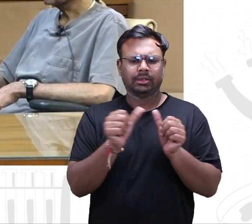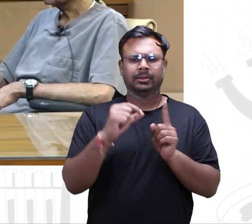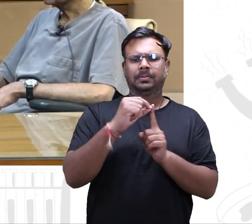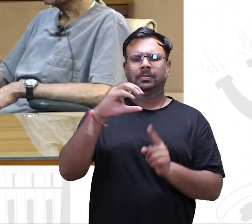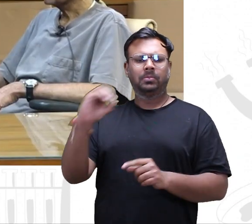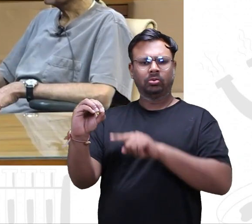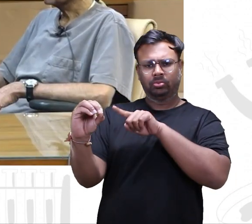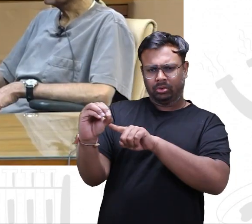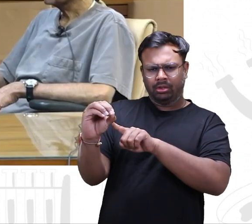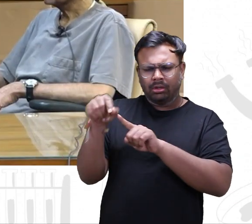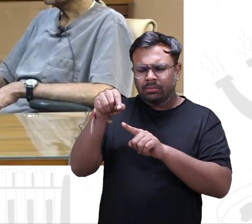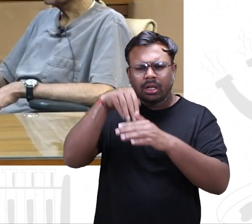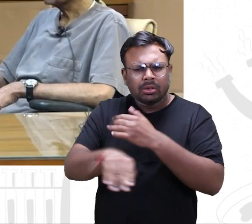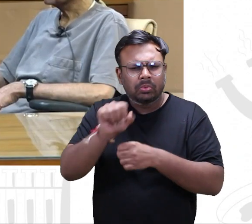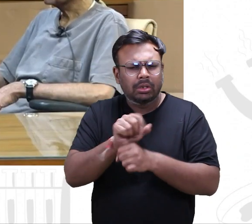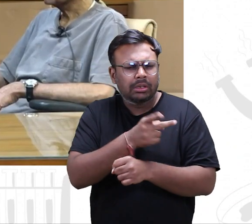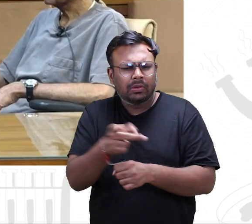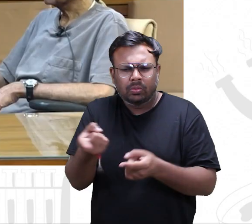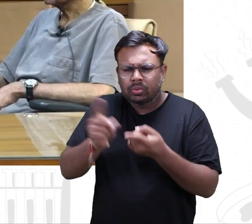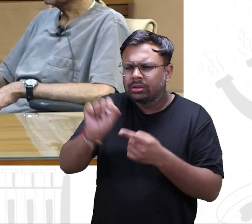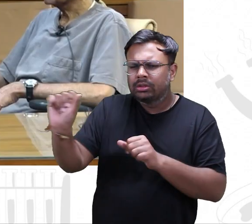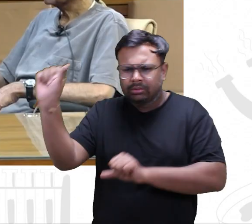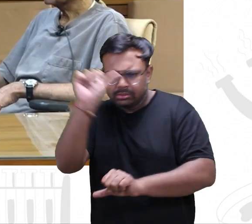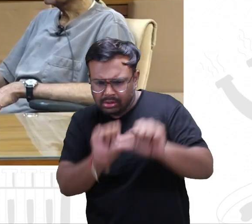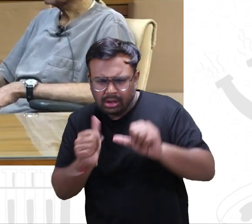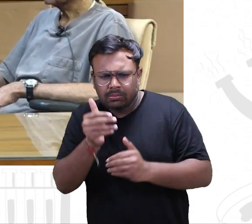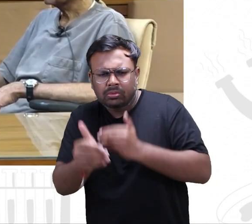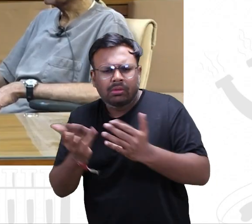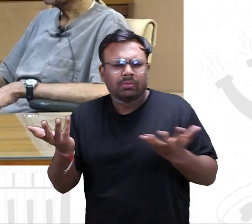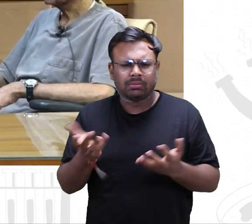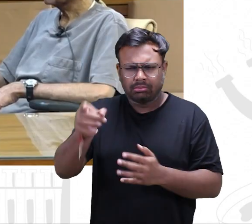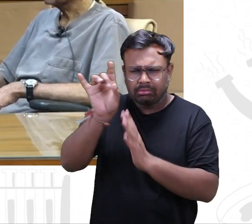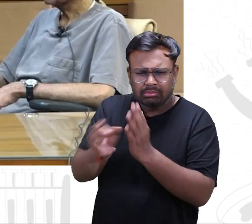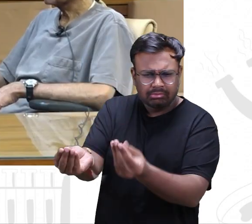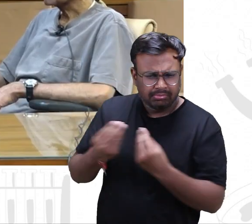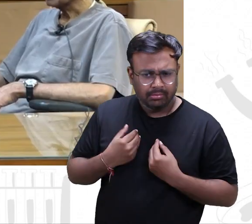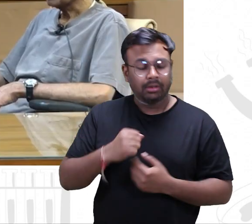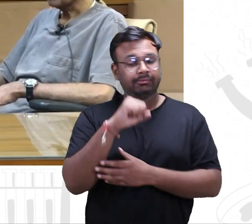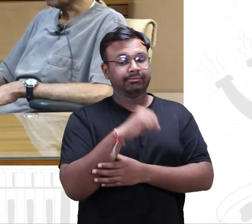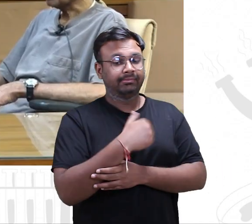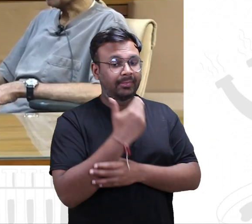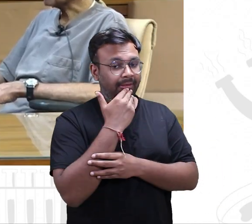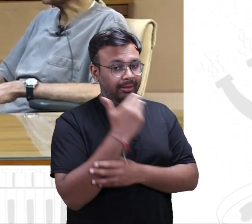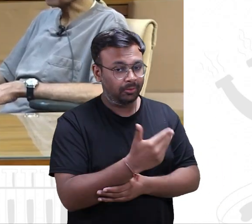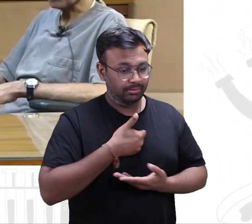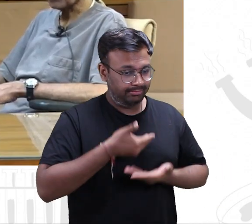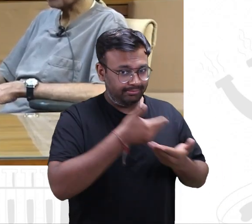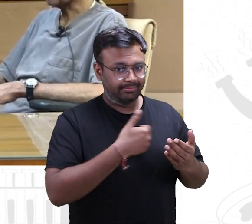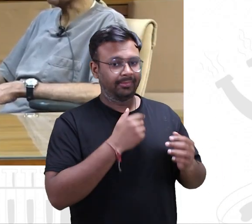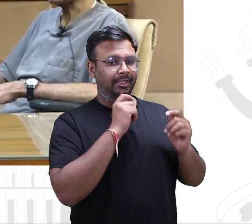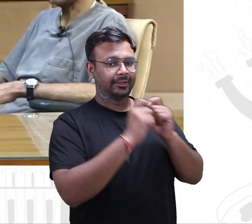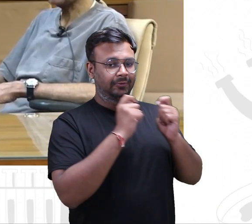Apomixis. What is Apomixis? What kinds of work has been happening in your lab in this direction, if you can tell us? Thank you